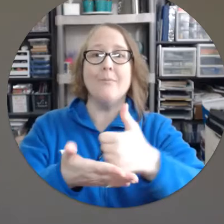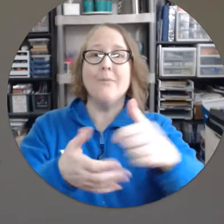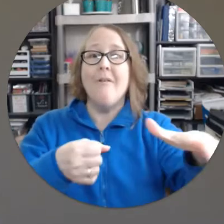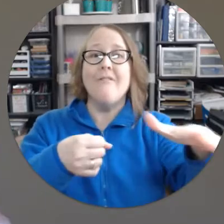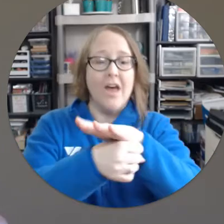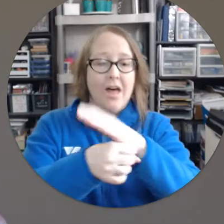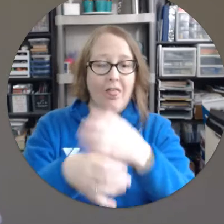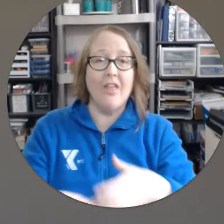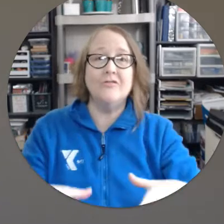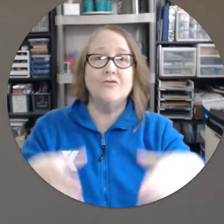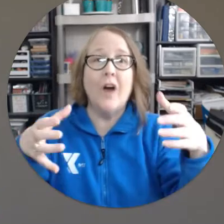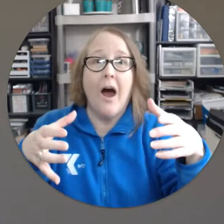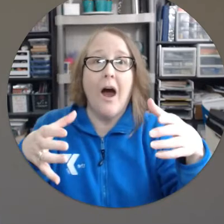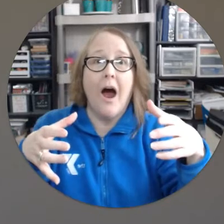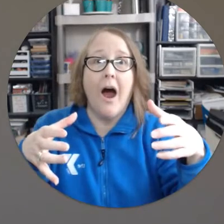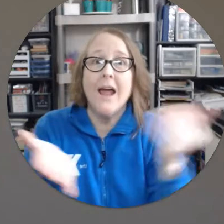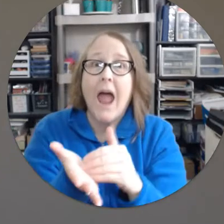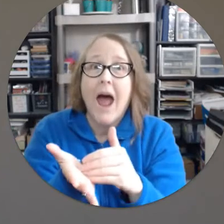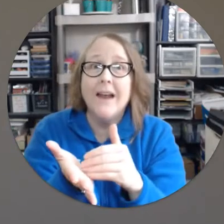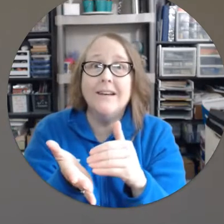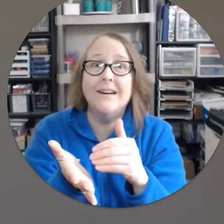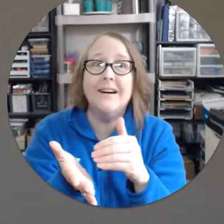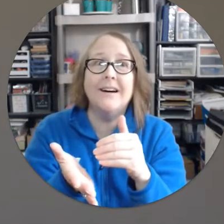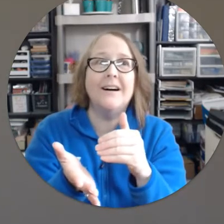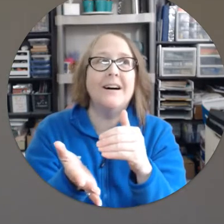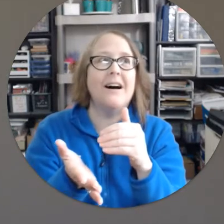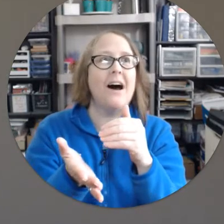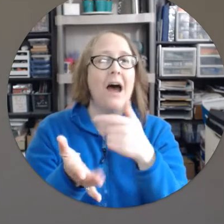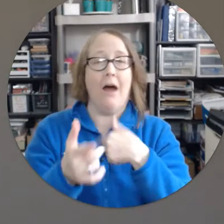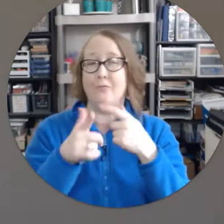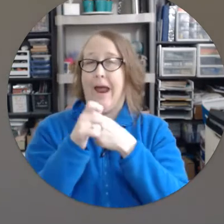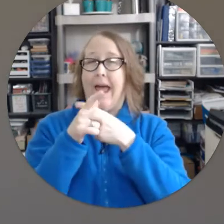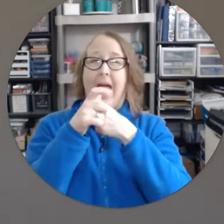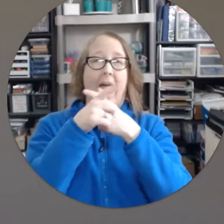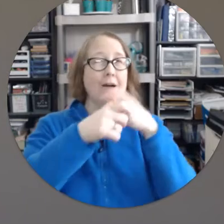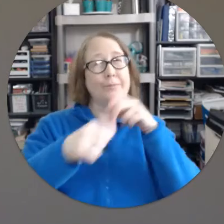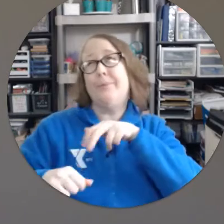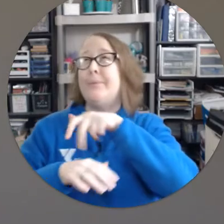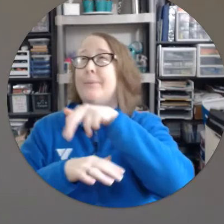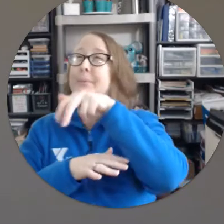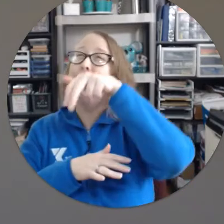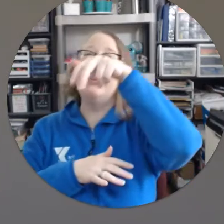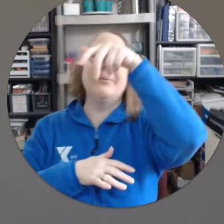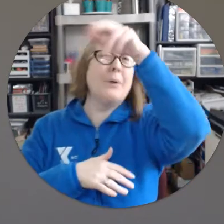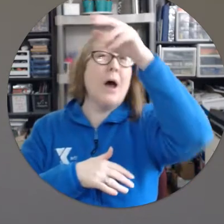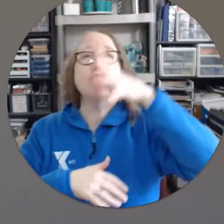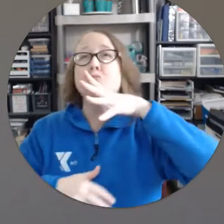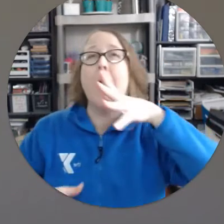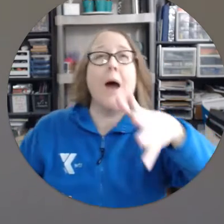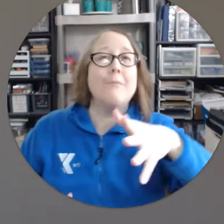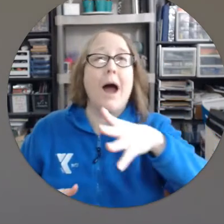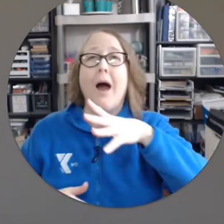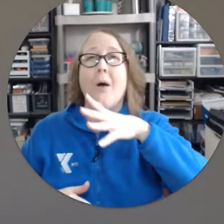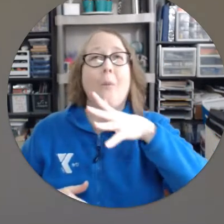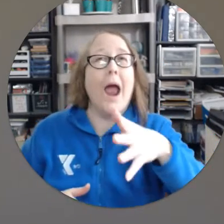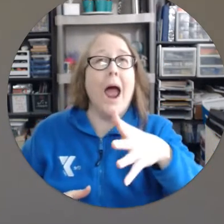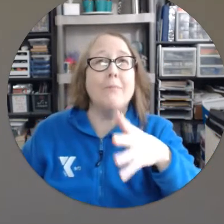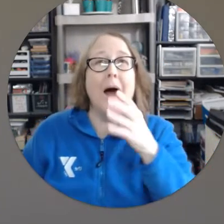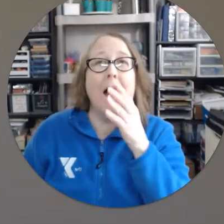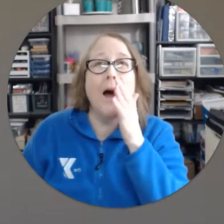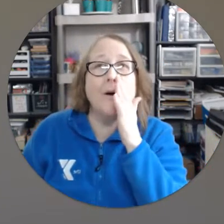the jar again. I ran right upstairs. "Grandma," I